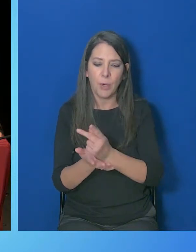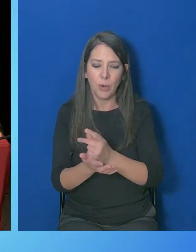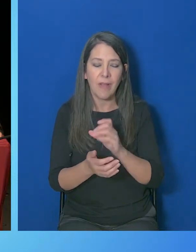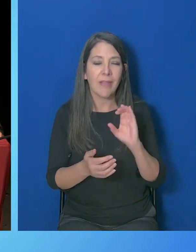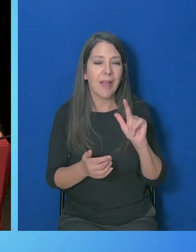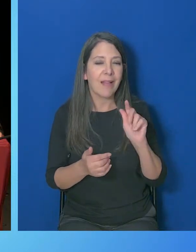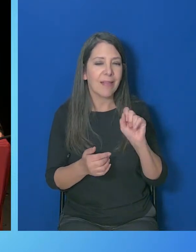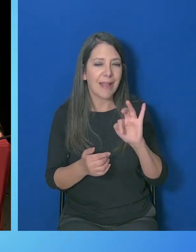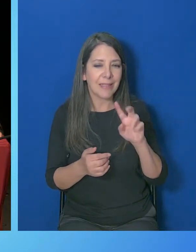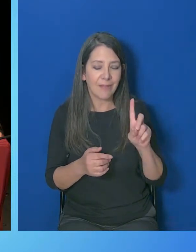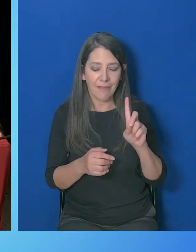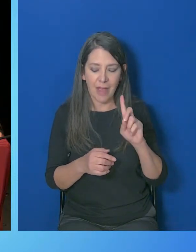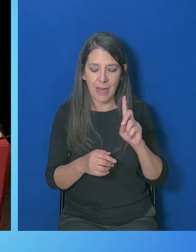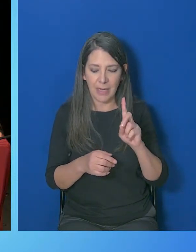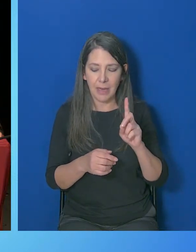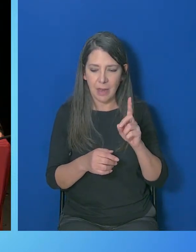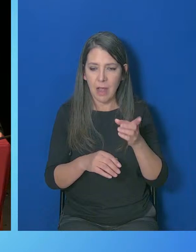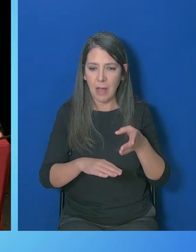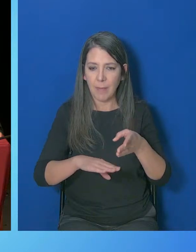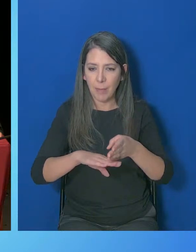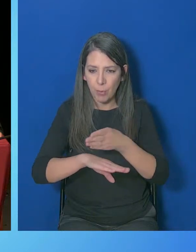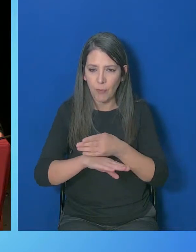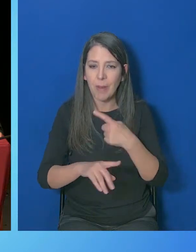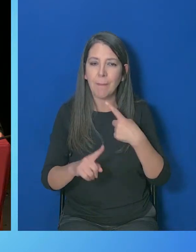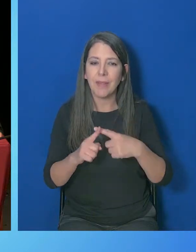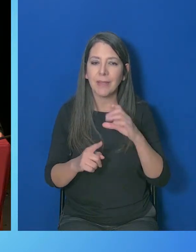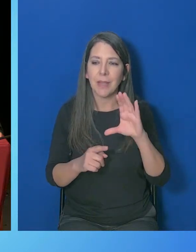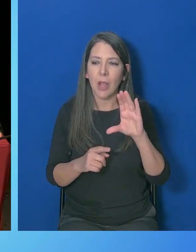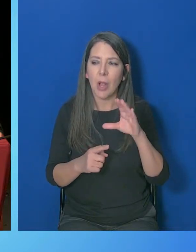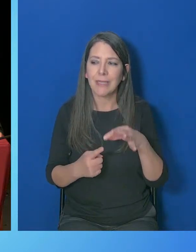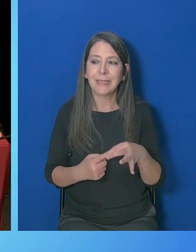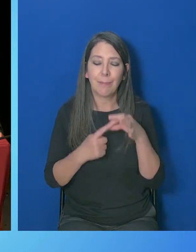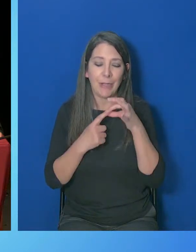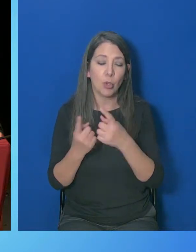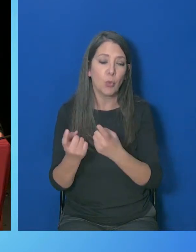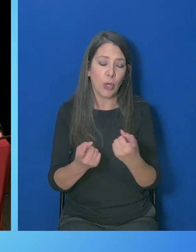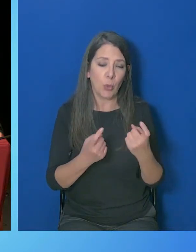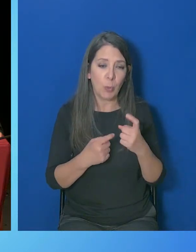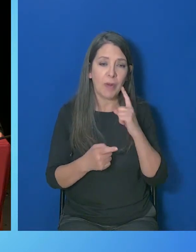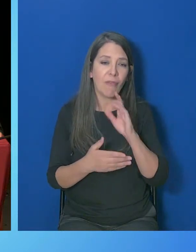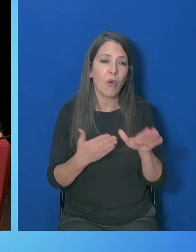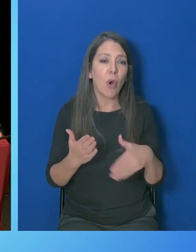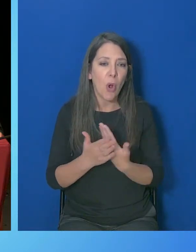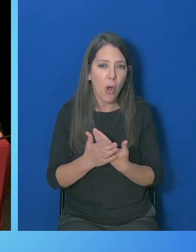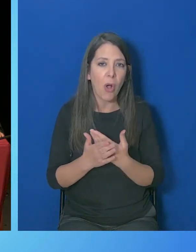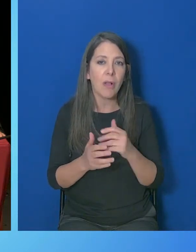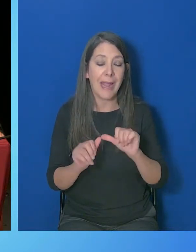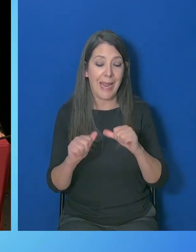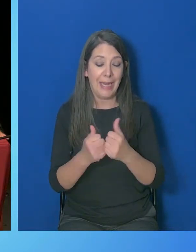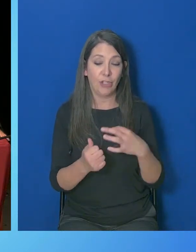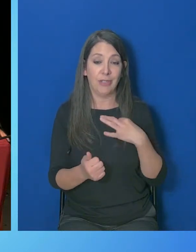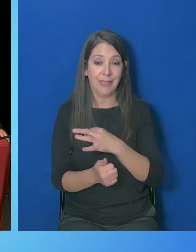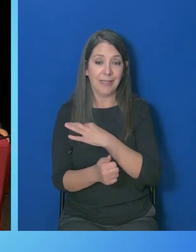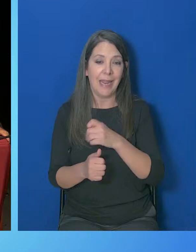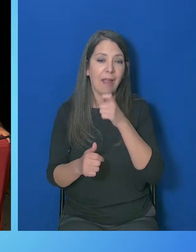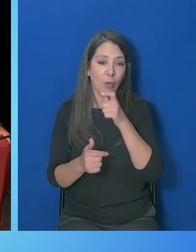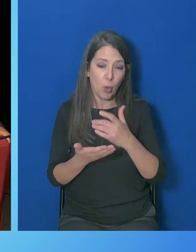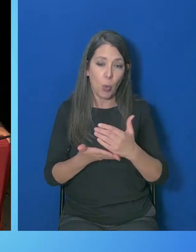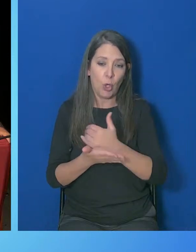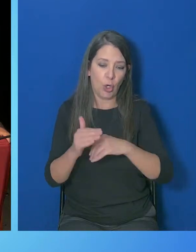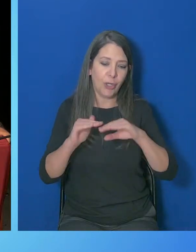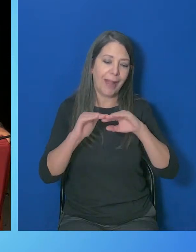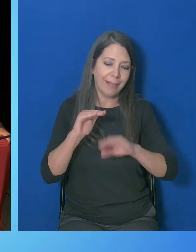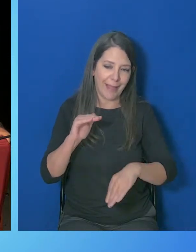sector recruitment and coach salary schedules for all agency staff that are making less than